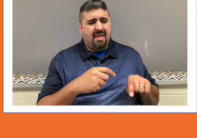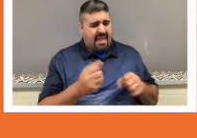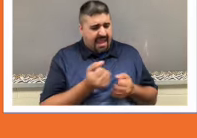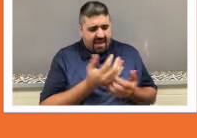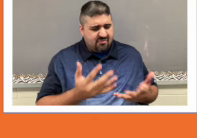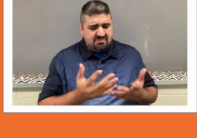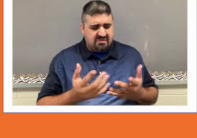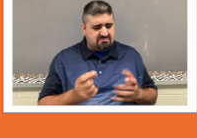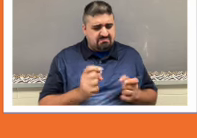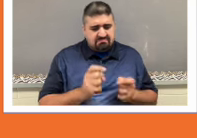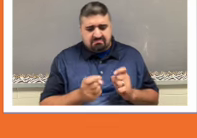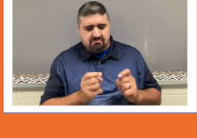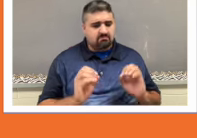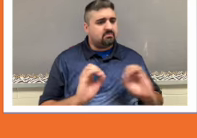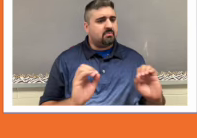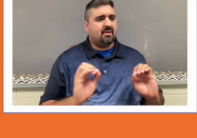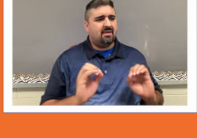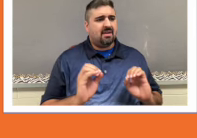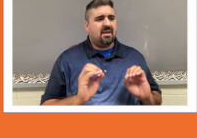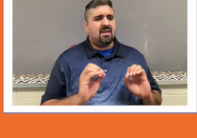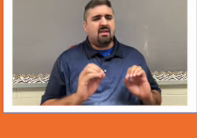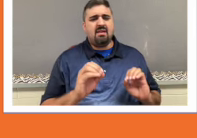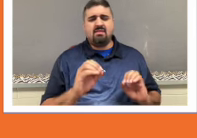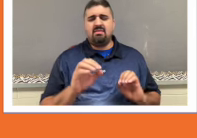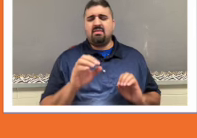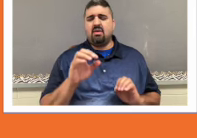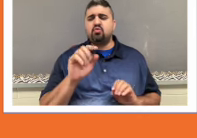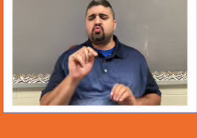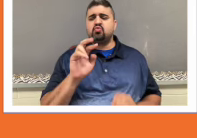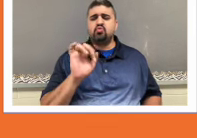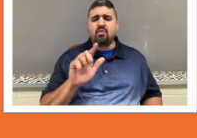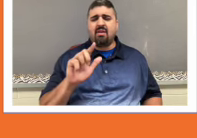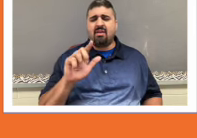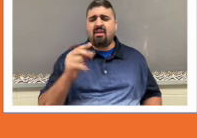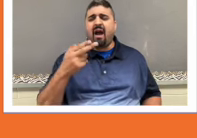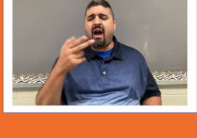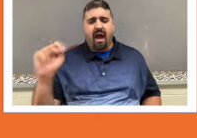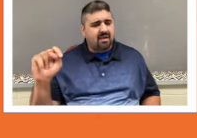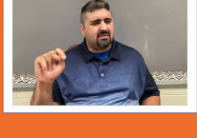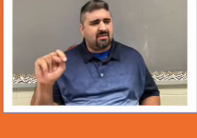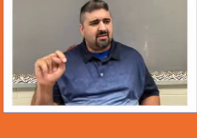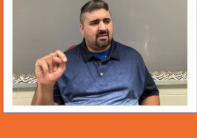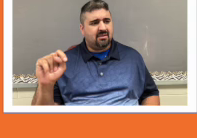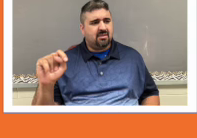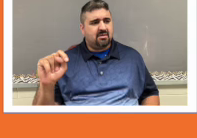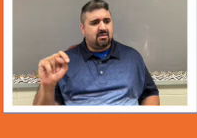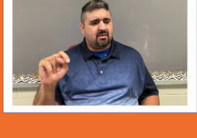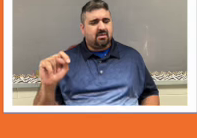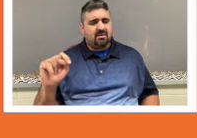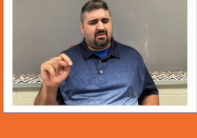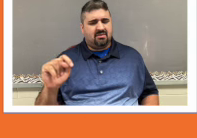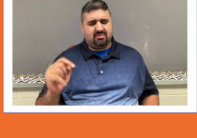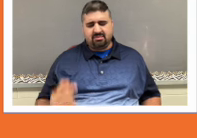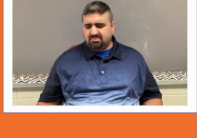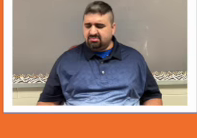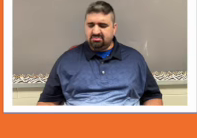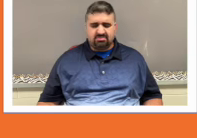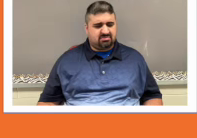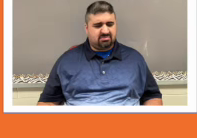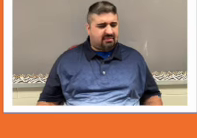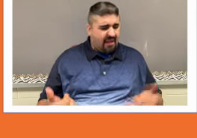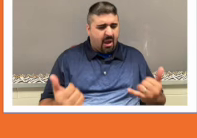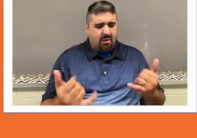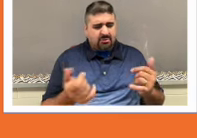You should have called me yesterday, I said, while the trail was hot. I hate cold